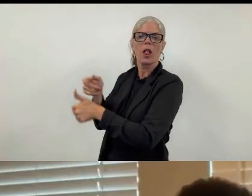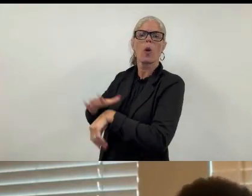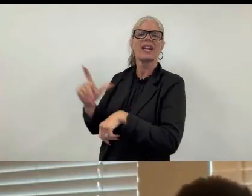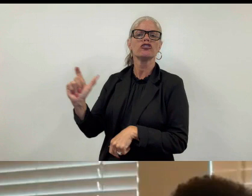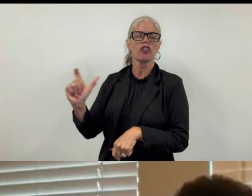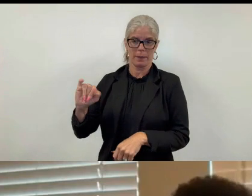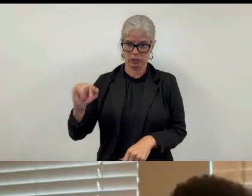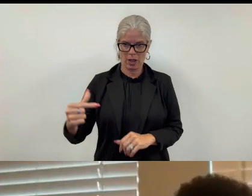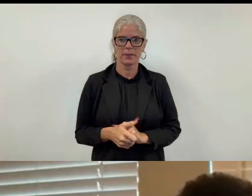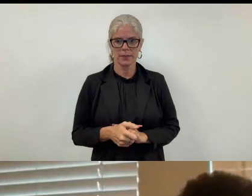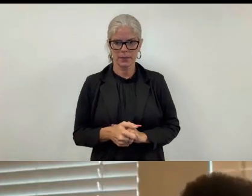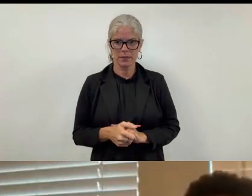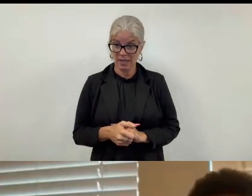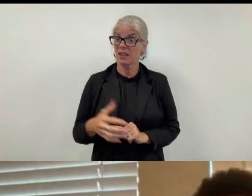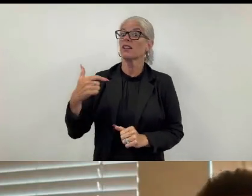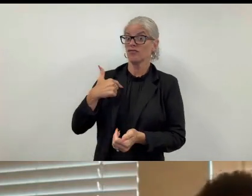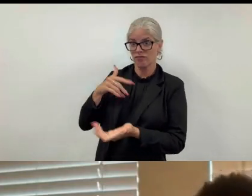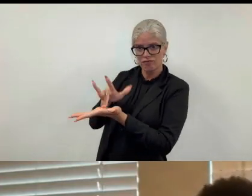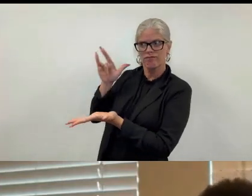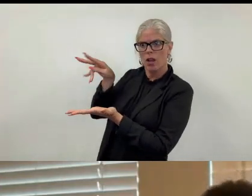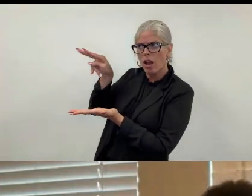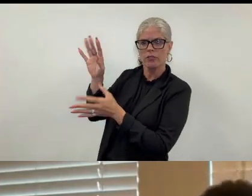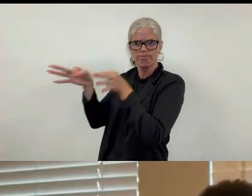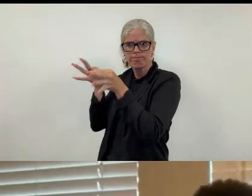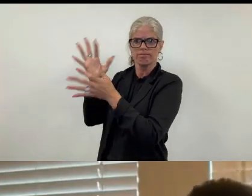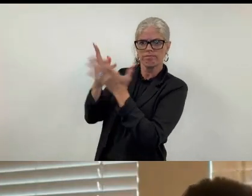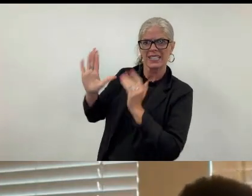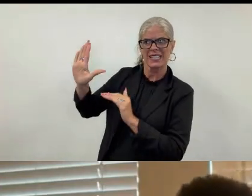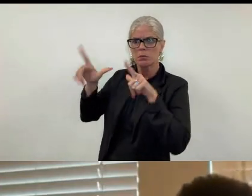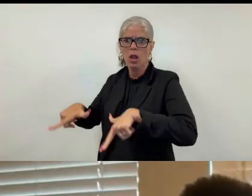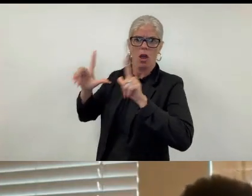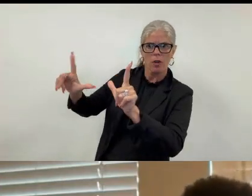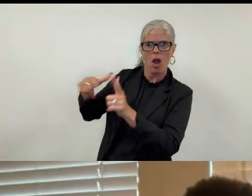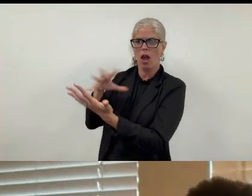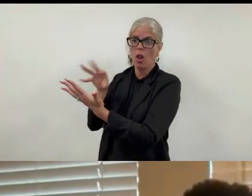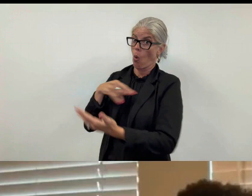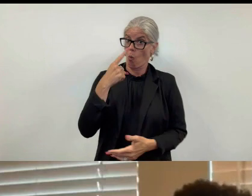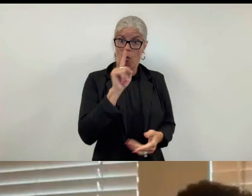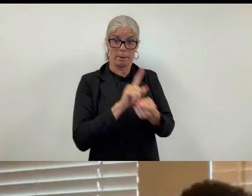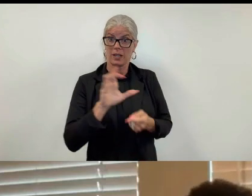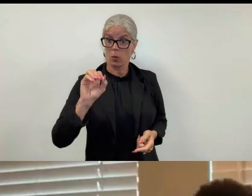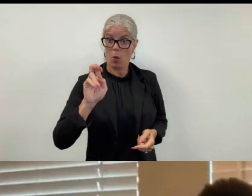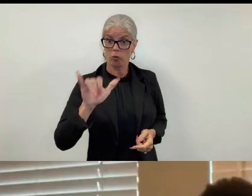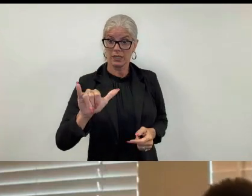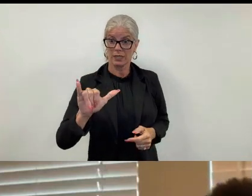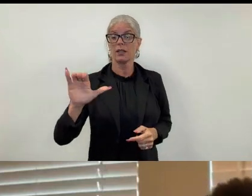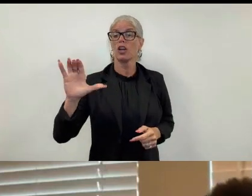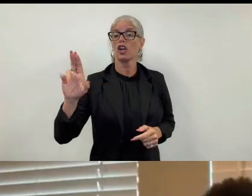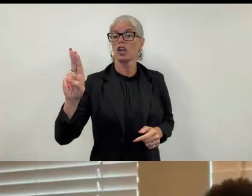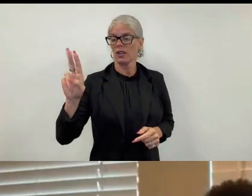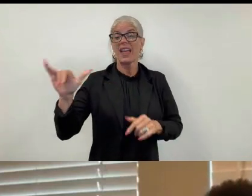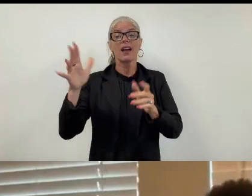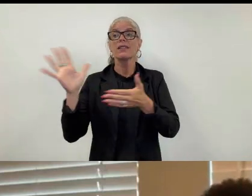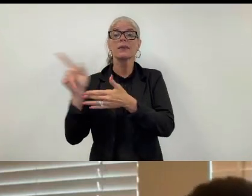I've reaped the benefits of all of his hard work on their blog. So I hope I get to meet Corey someday. But yeah, Curb Free with Corey